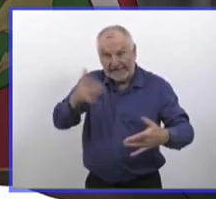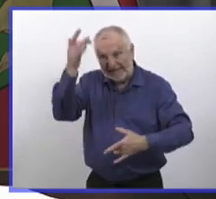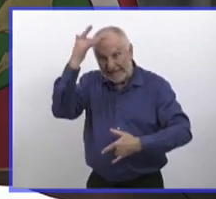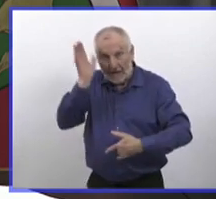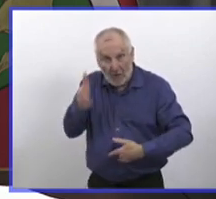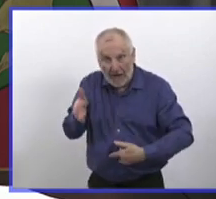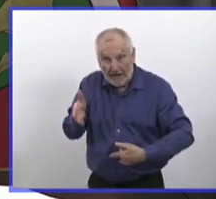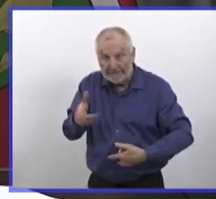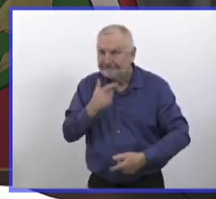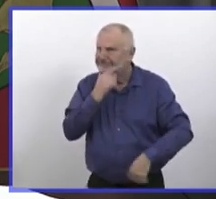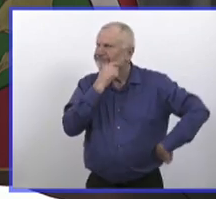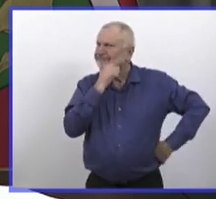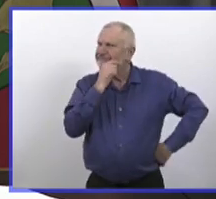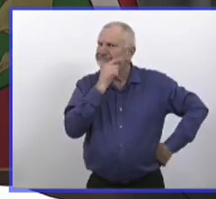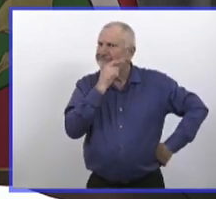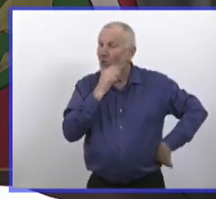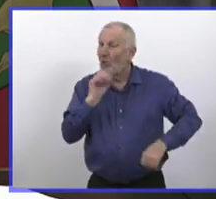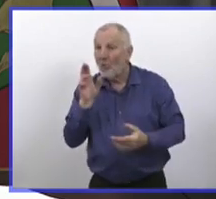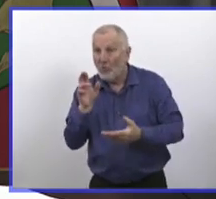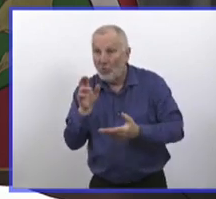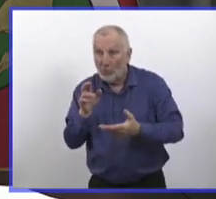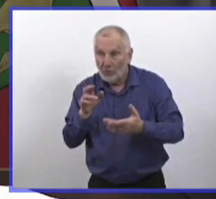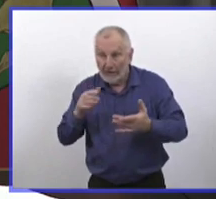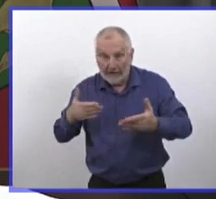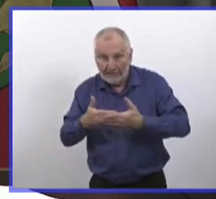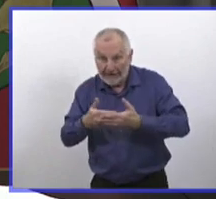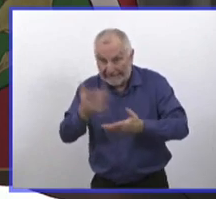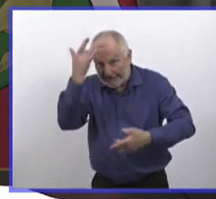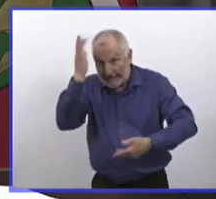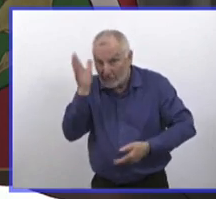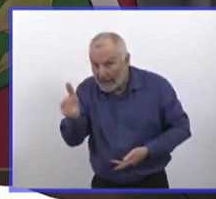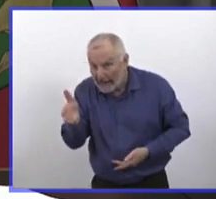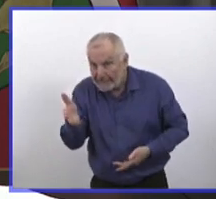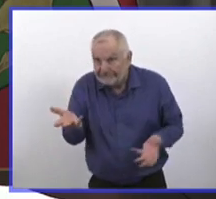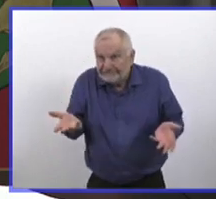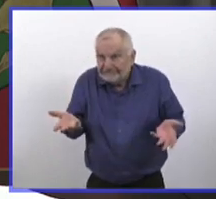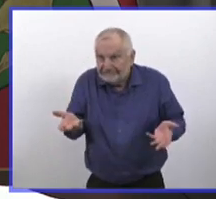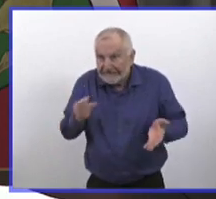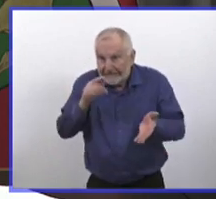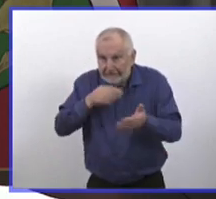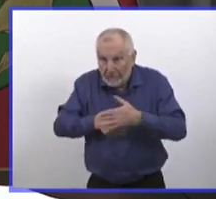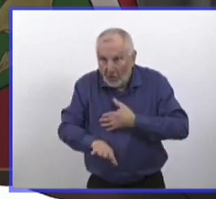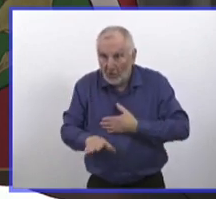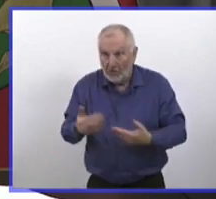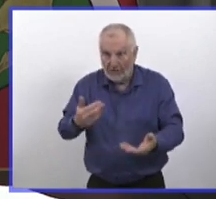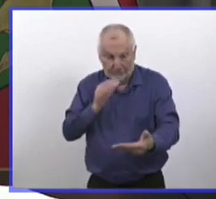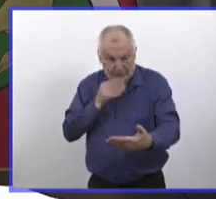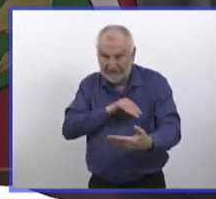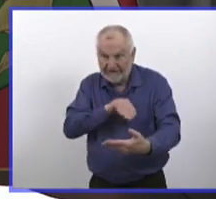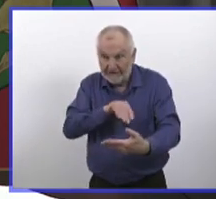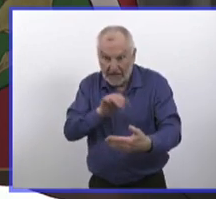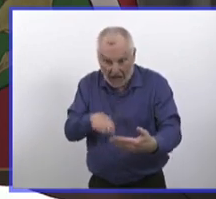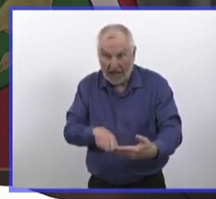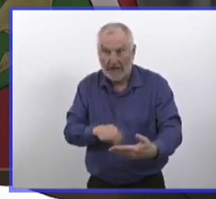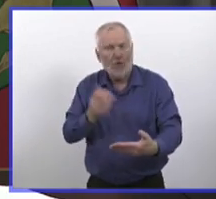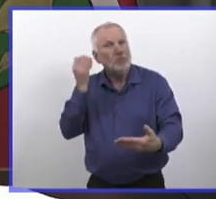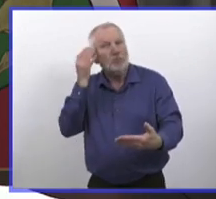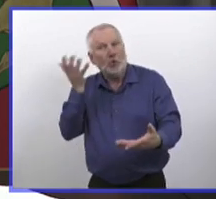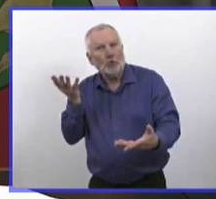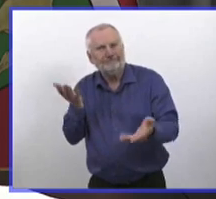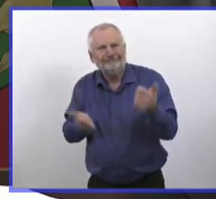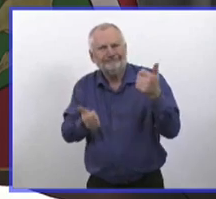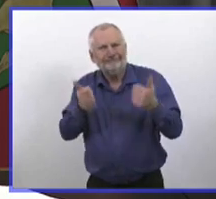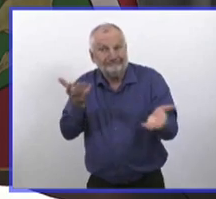demonstrated any harm related to breastfeeding. But as always, and in particular when it comes to